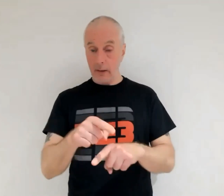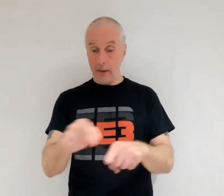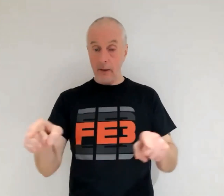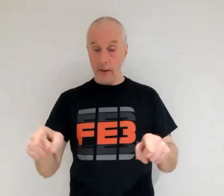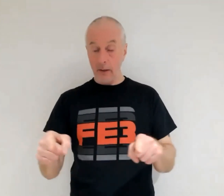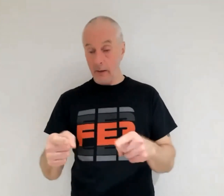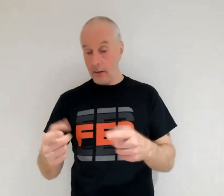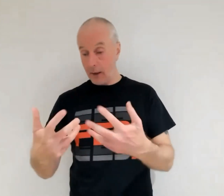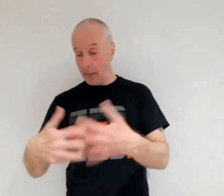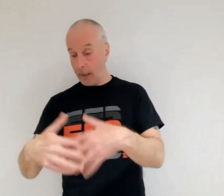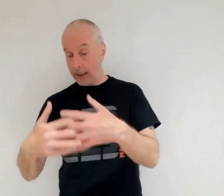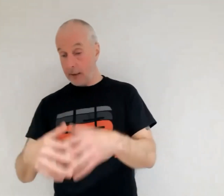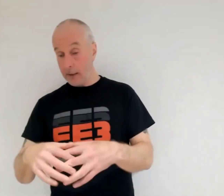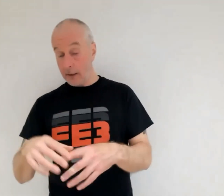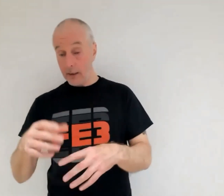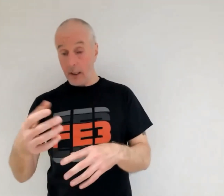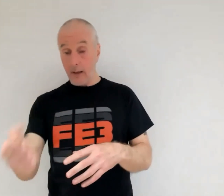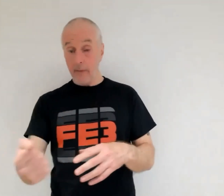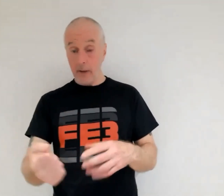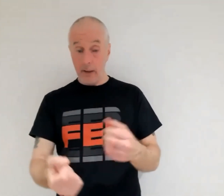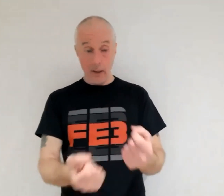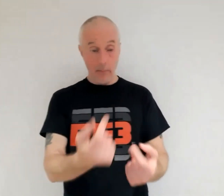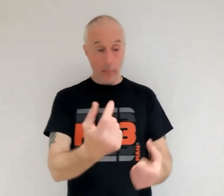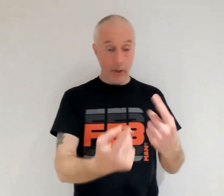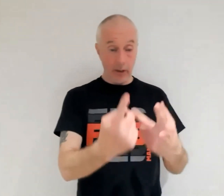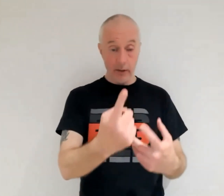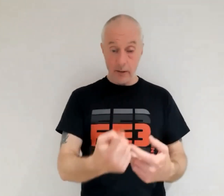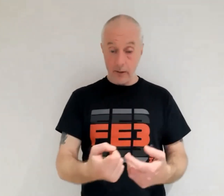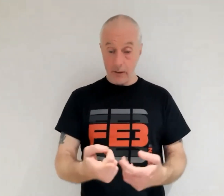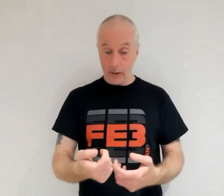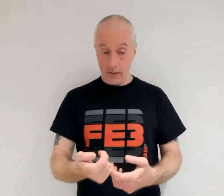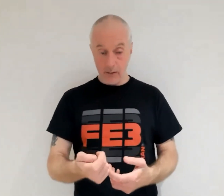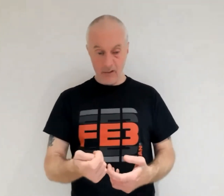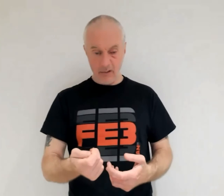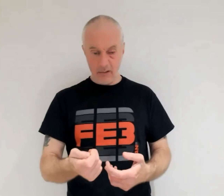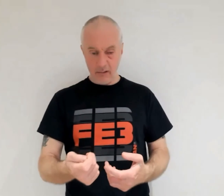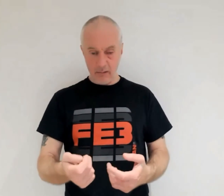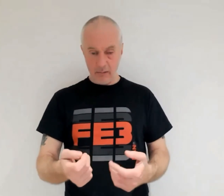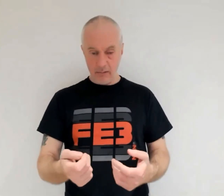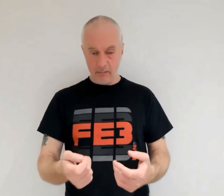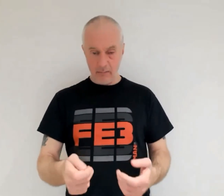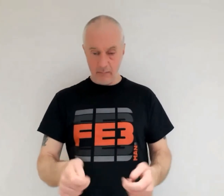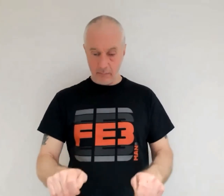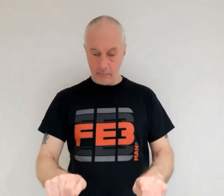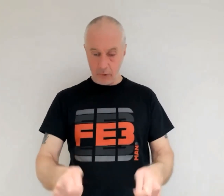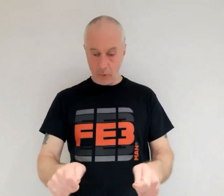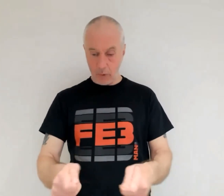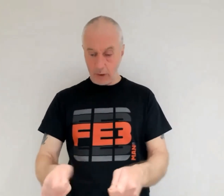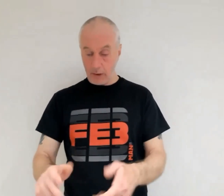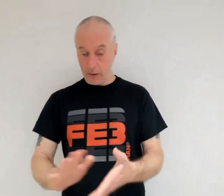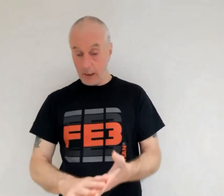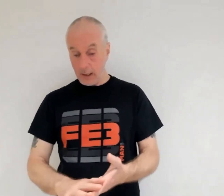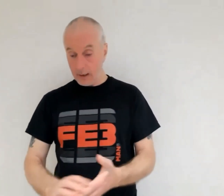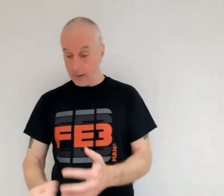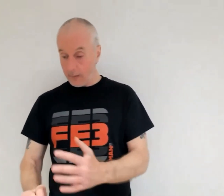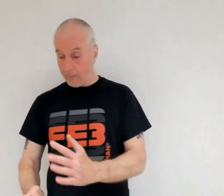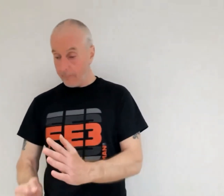So that this is both boilers, cookers, and fires. At the moment, they've yet to find an appliance that can't be built.